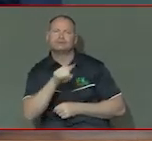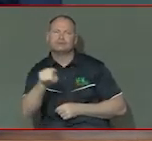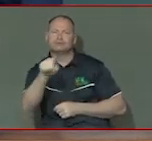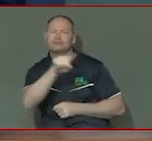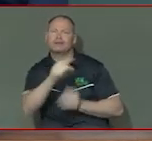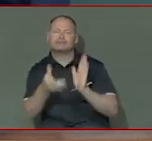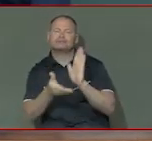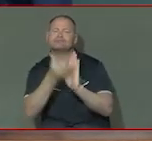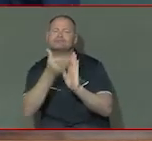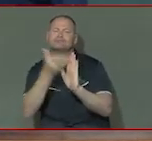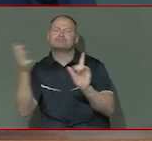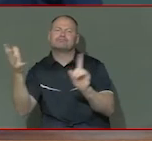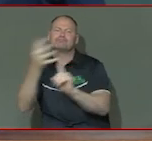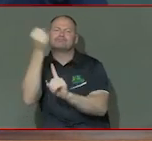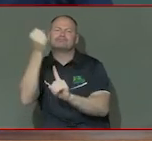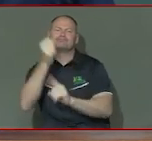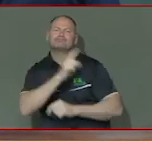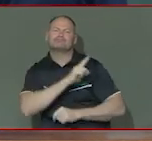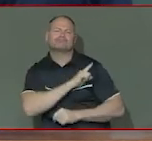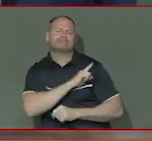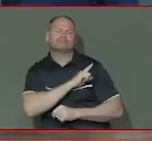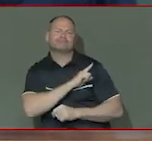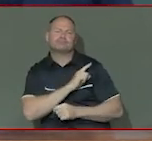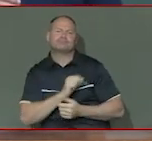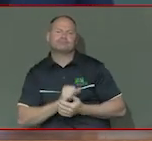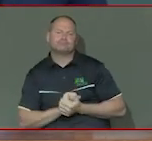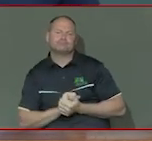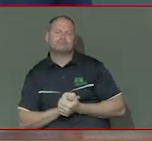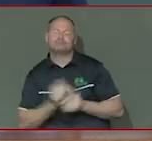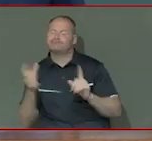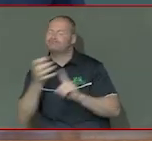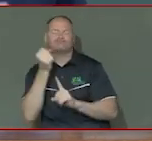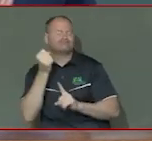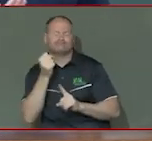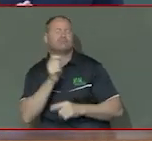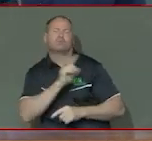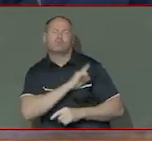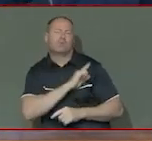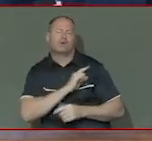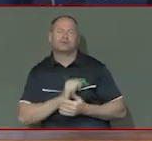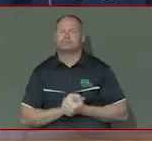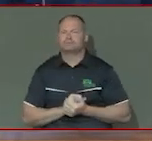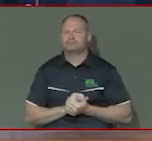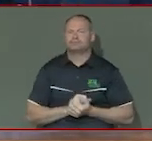that this markup was not achieved? And that will be some things like what?